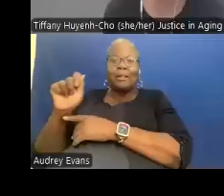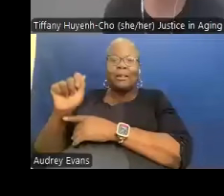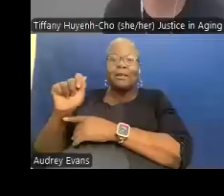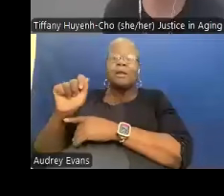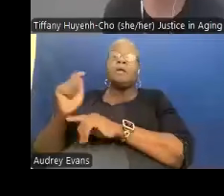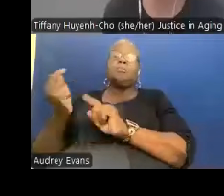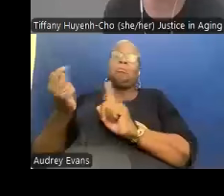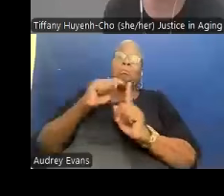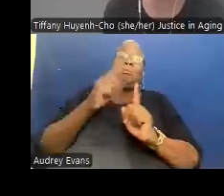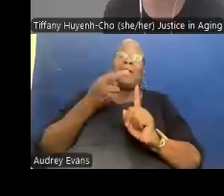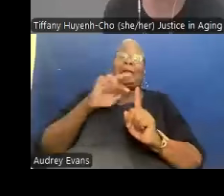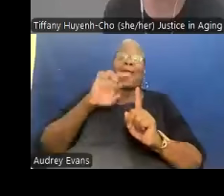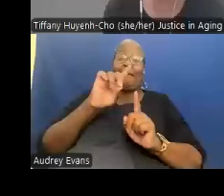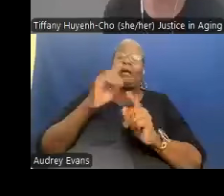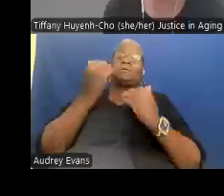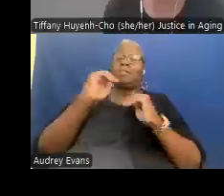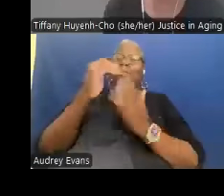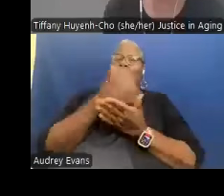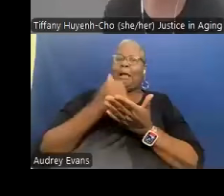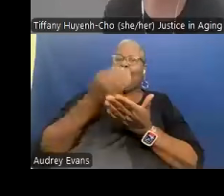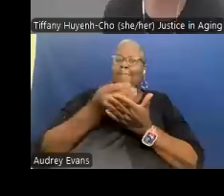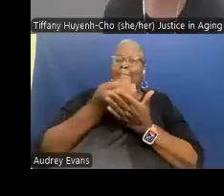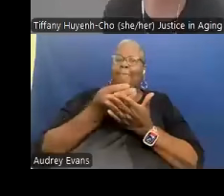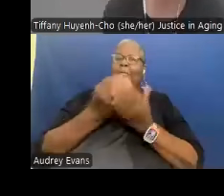Medicaid because they have limited income and resources.